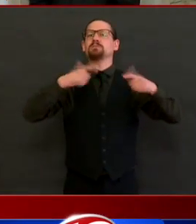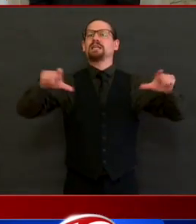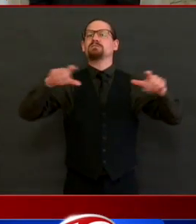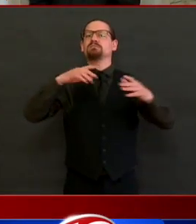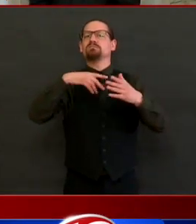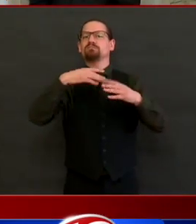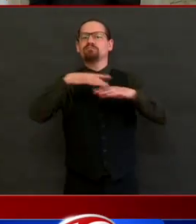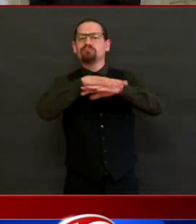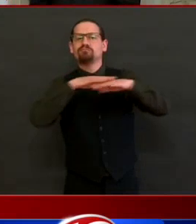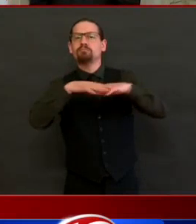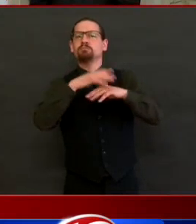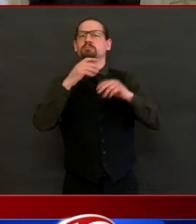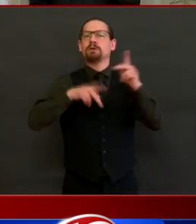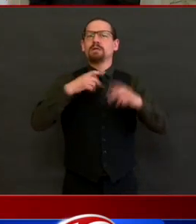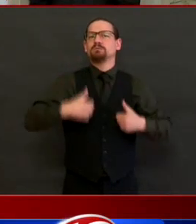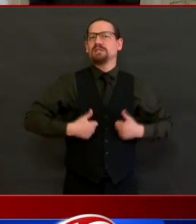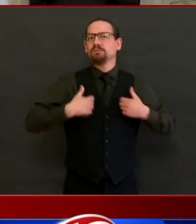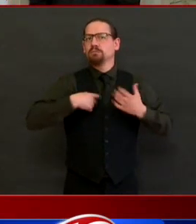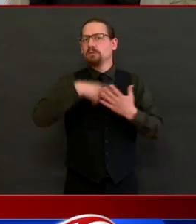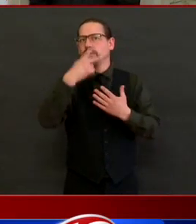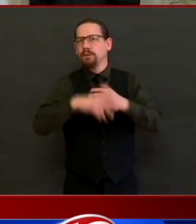for Rhode Islanders overall.